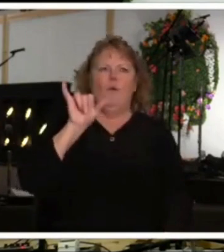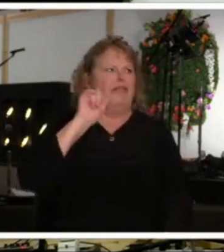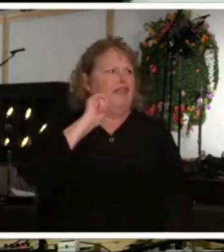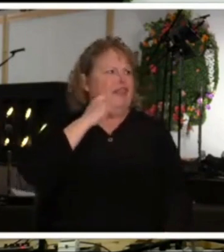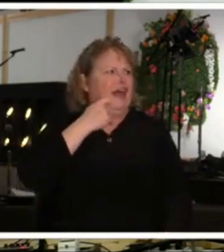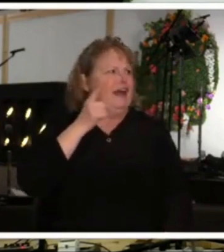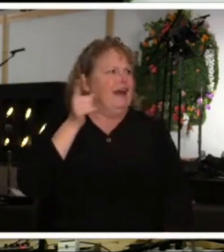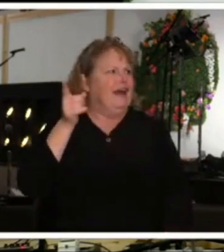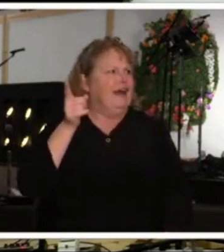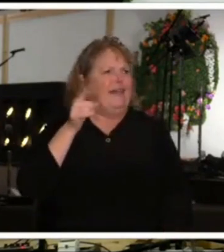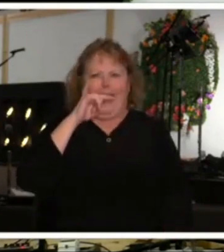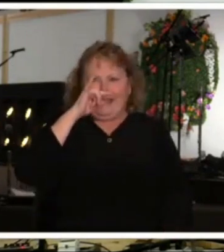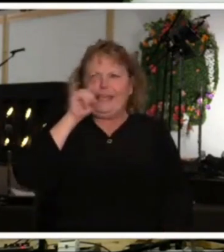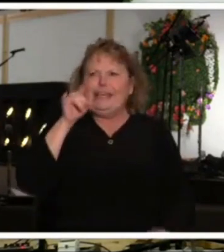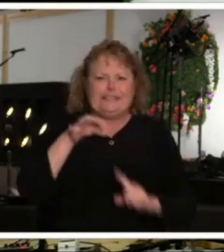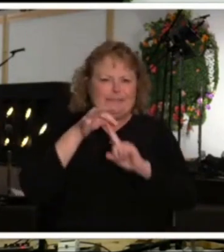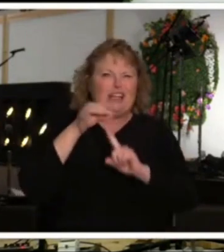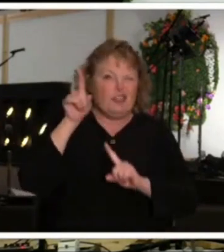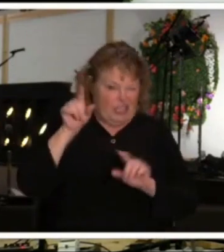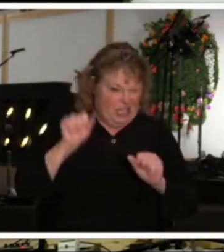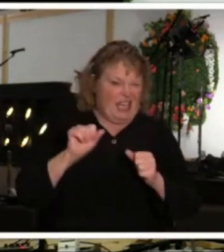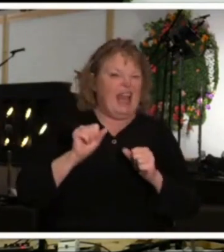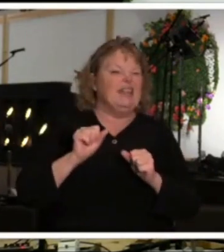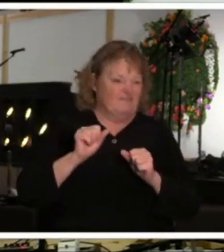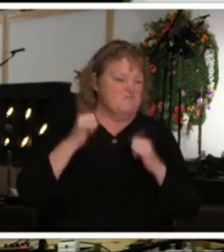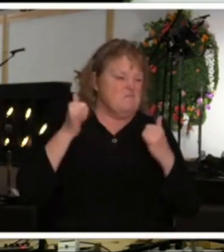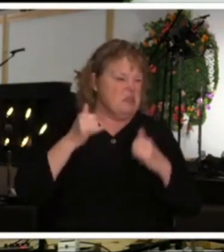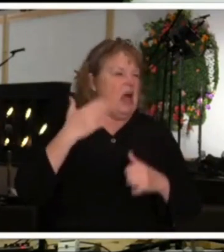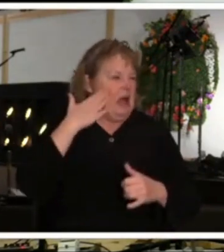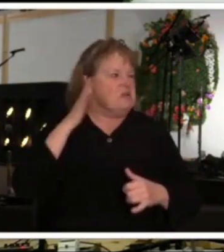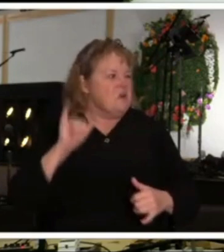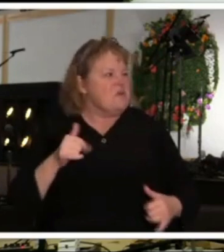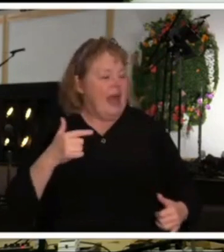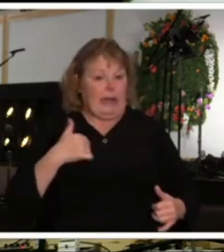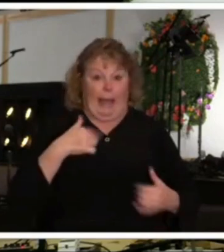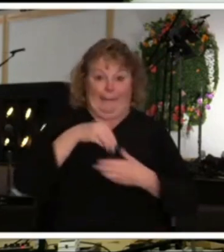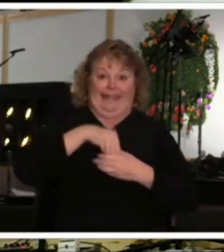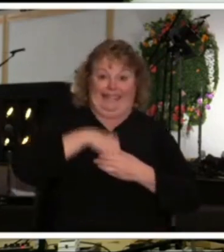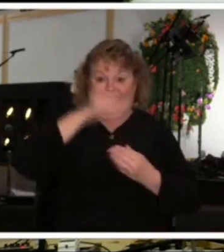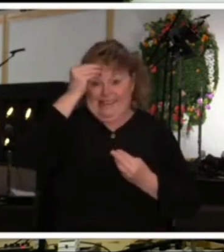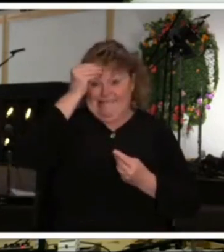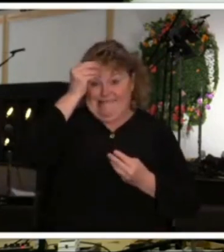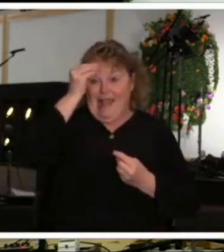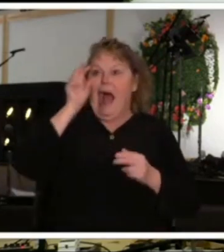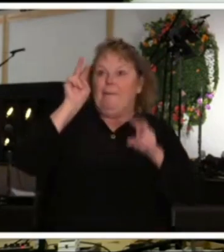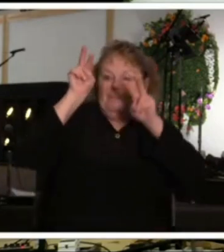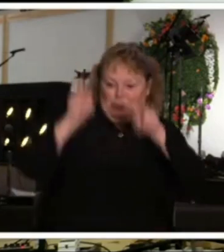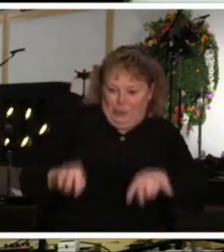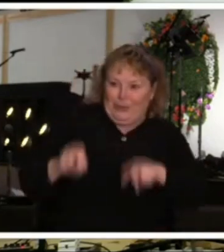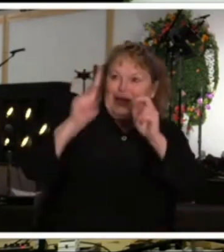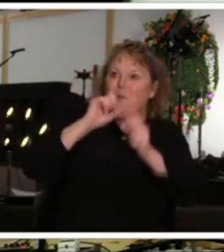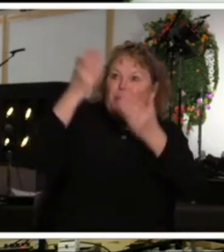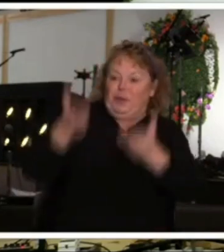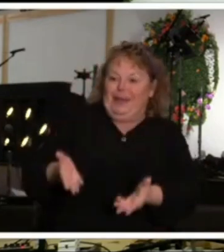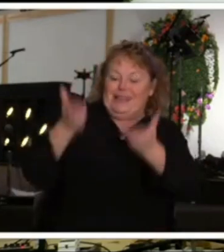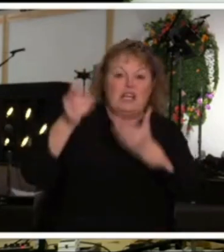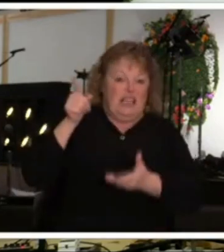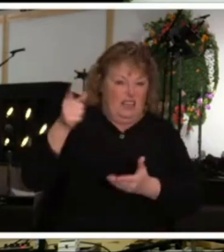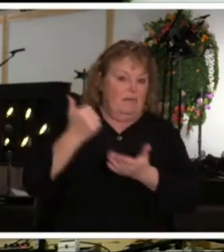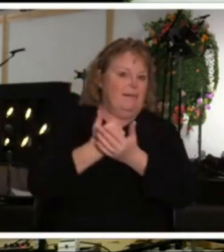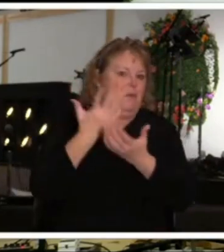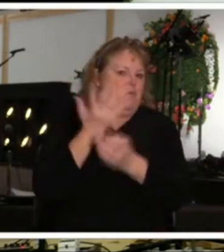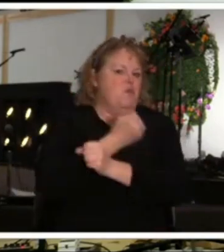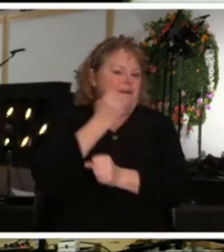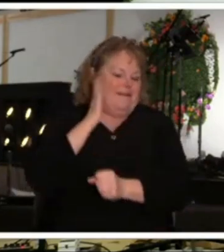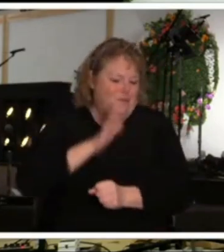Is this kid special? This kid can play. And I'm getting caught up in all the outward things. And I'm like, oh, yeah, he's going to help us win games, or he's going to